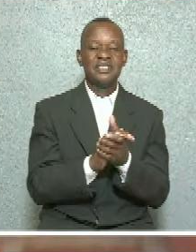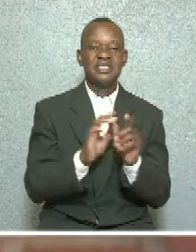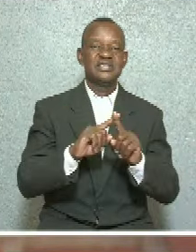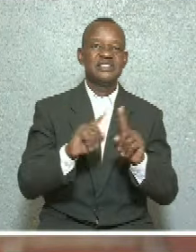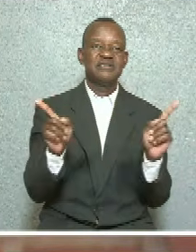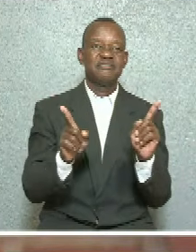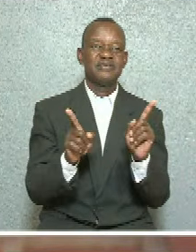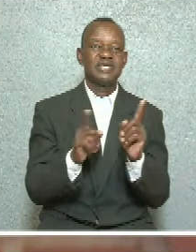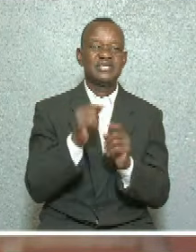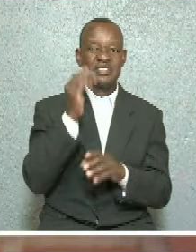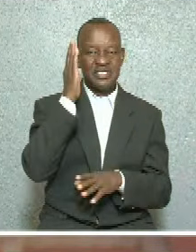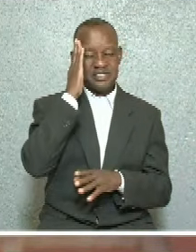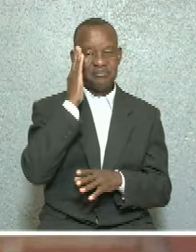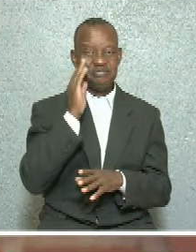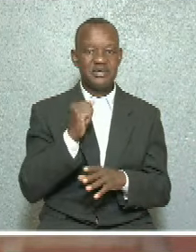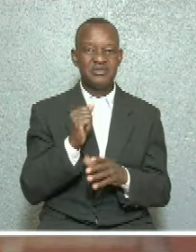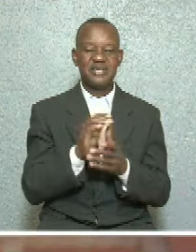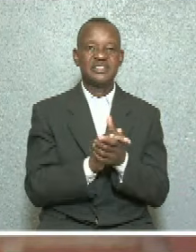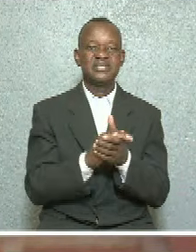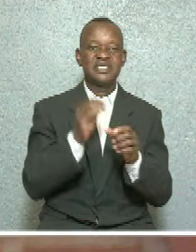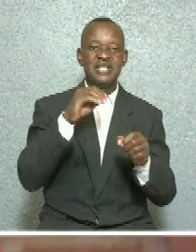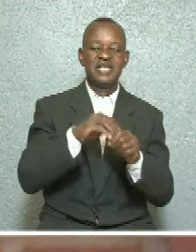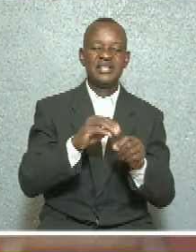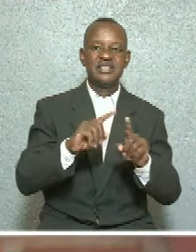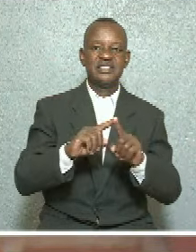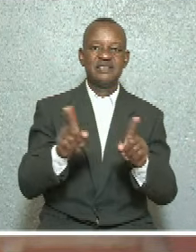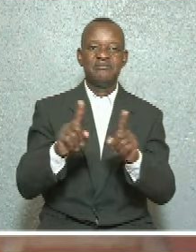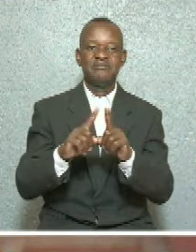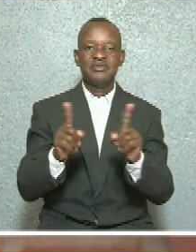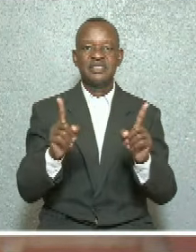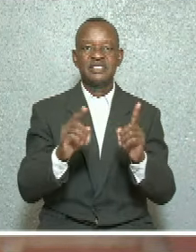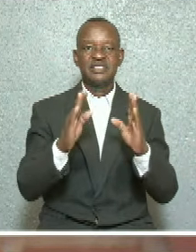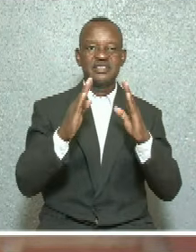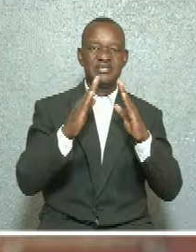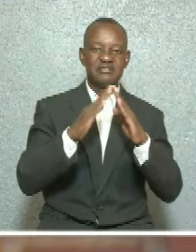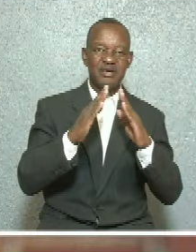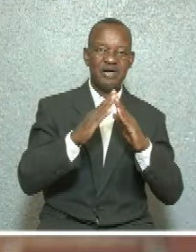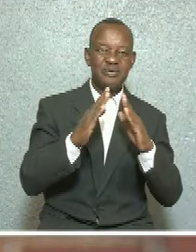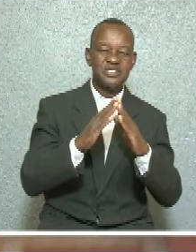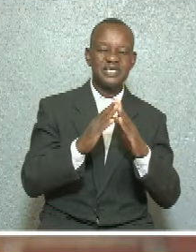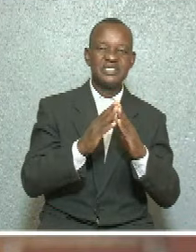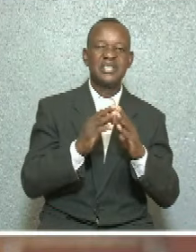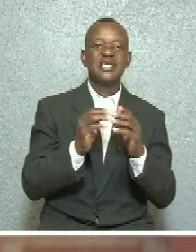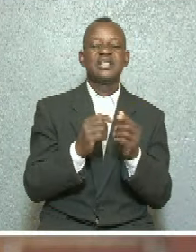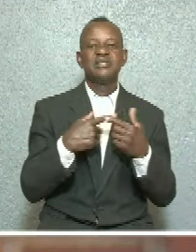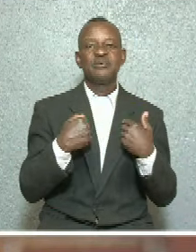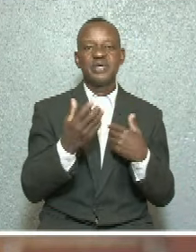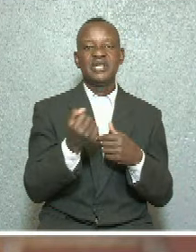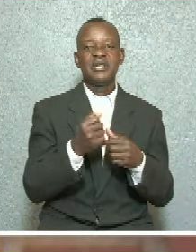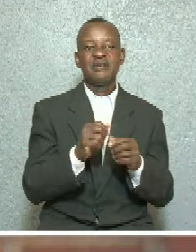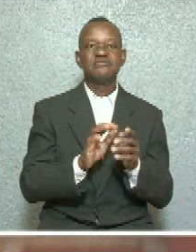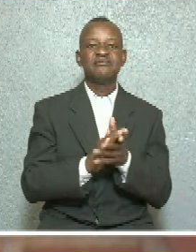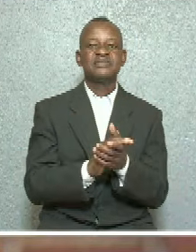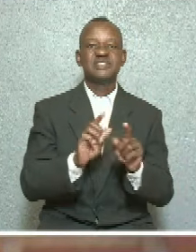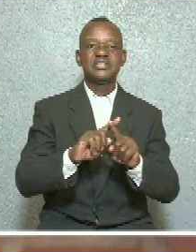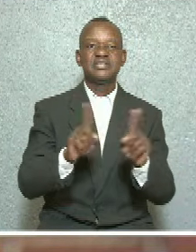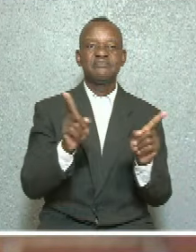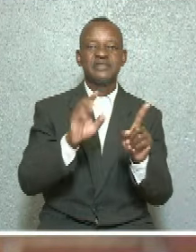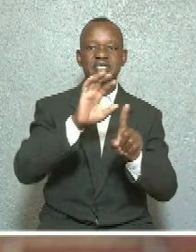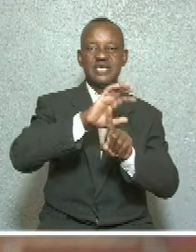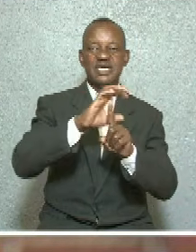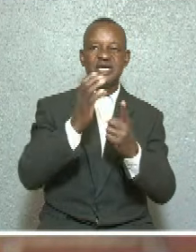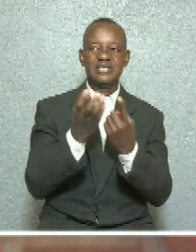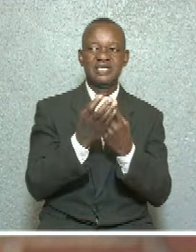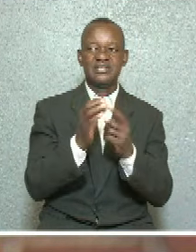differently, depending on your culture, tradition. So our experiences are not the same. But there's one common thread. You